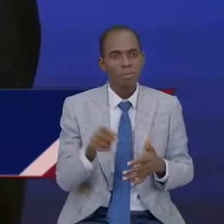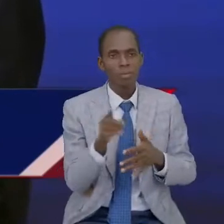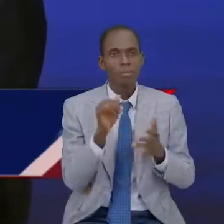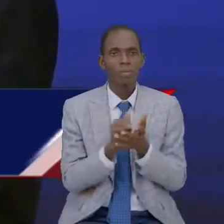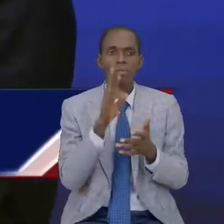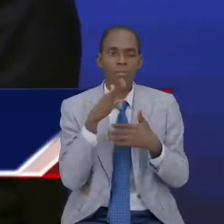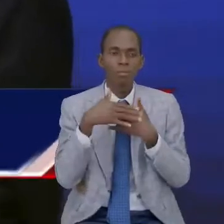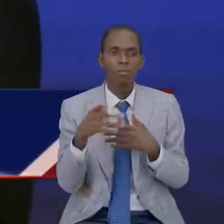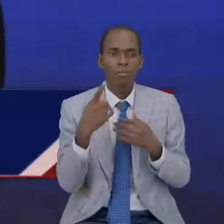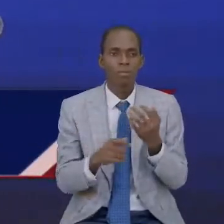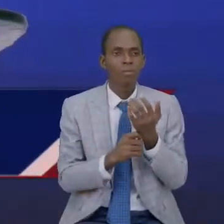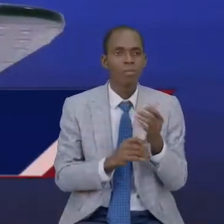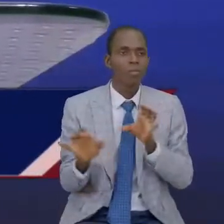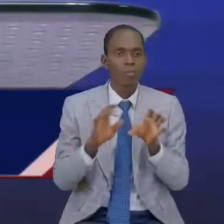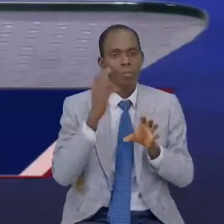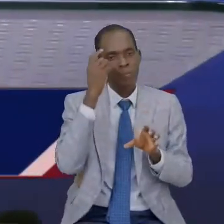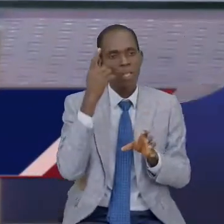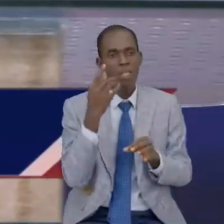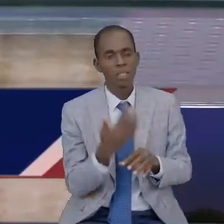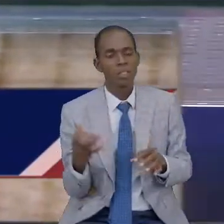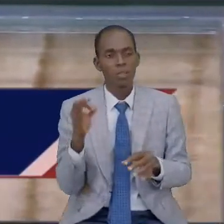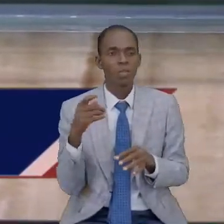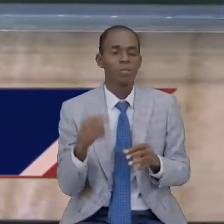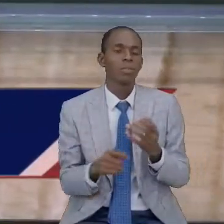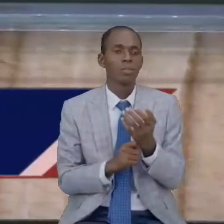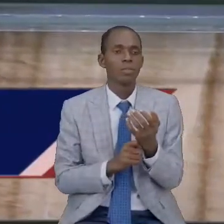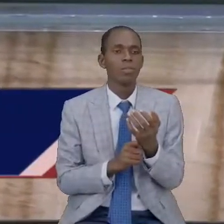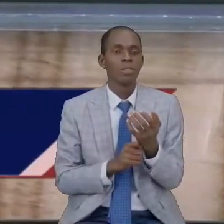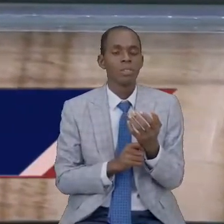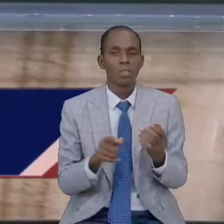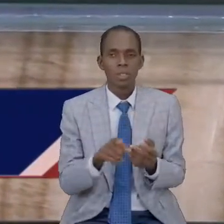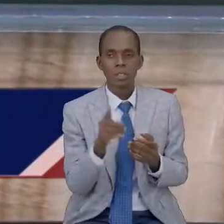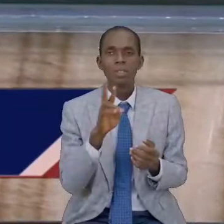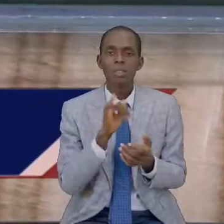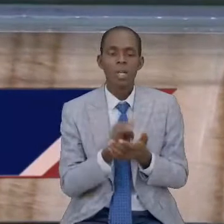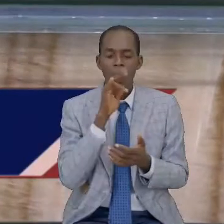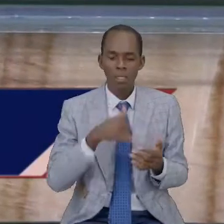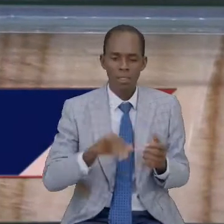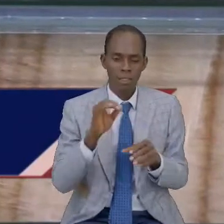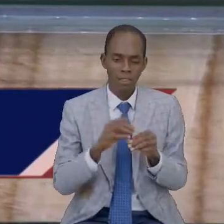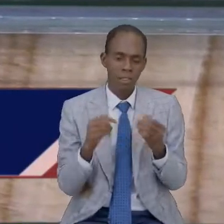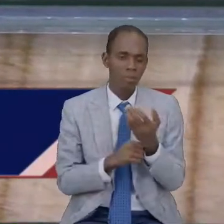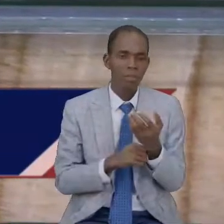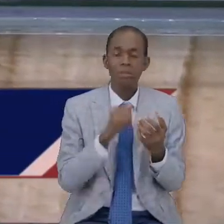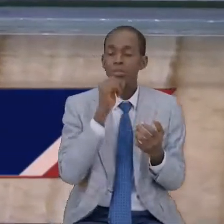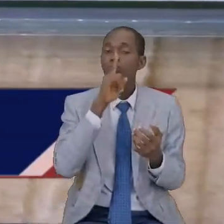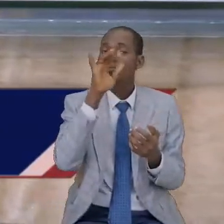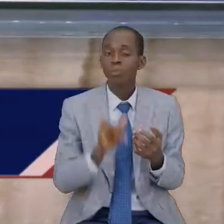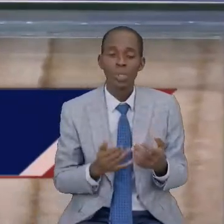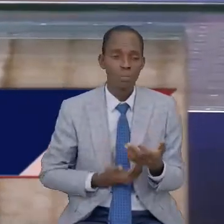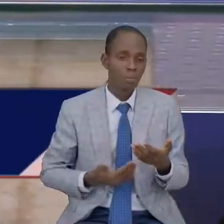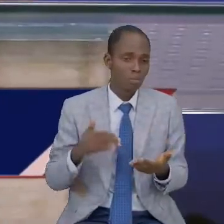after the flesh do mind the things of the flesh. They that are still in the flesh, not really born again, they